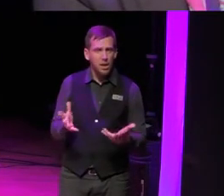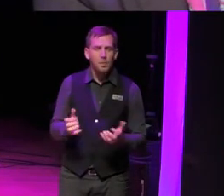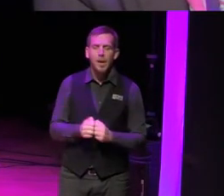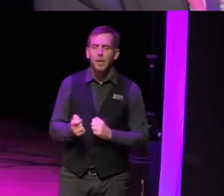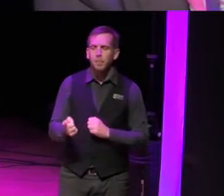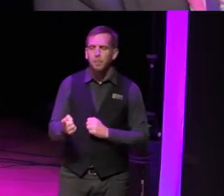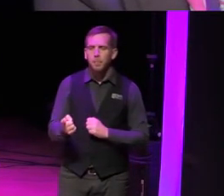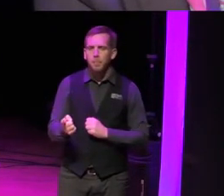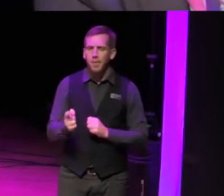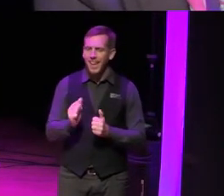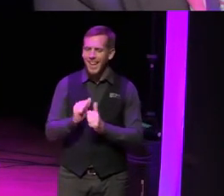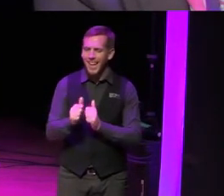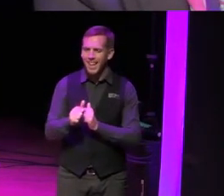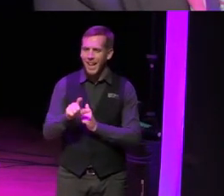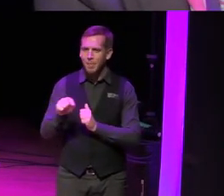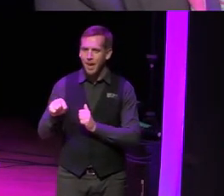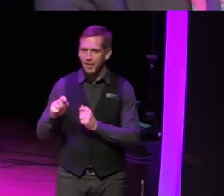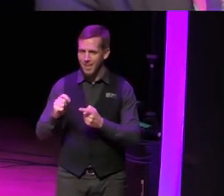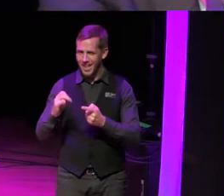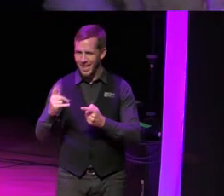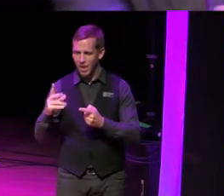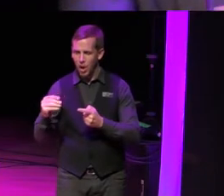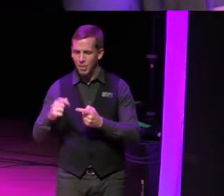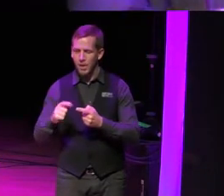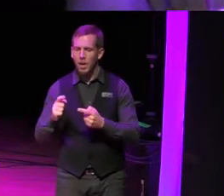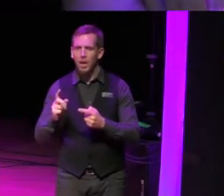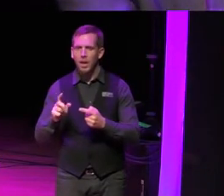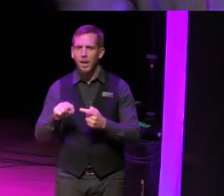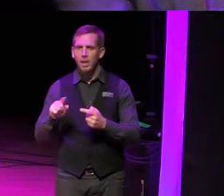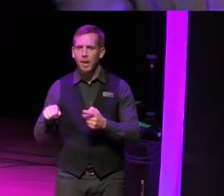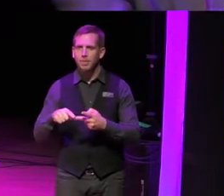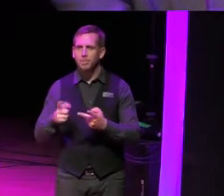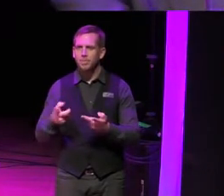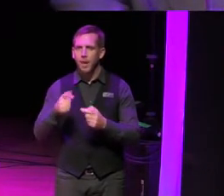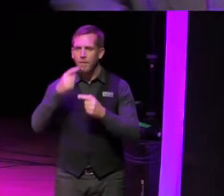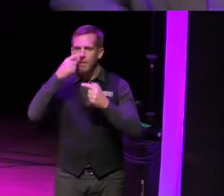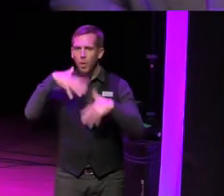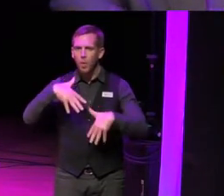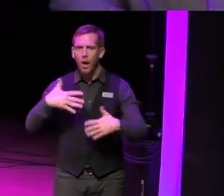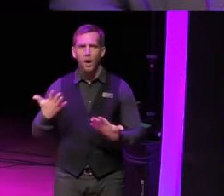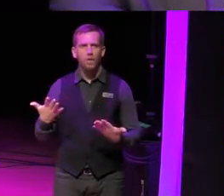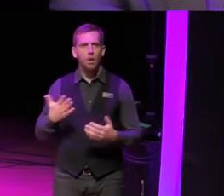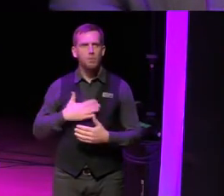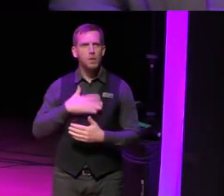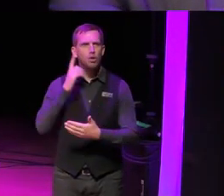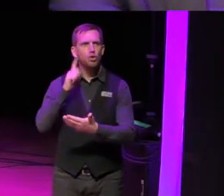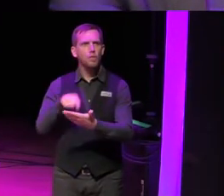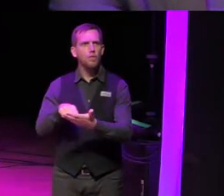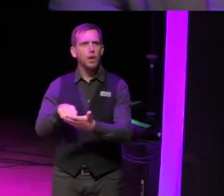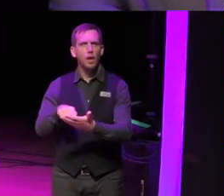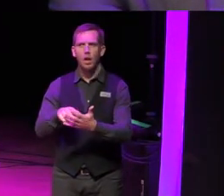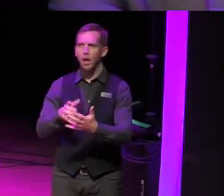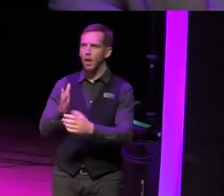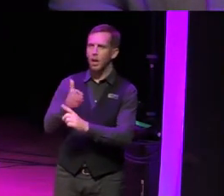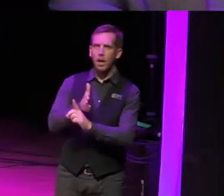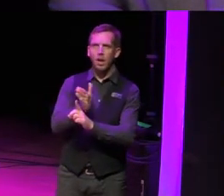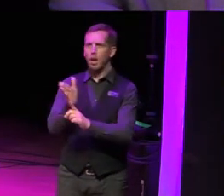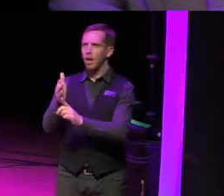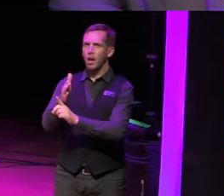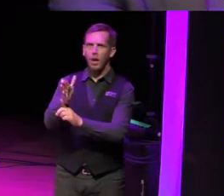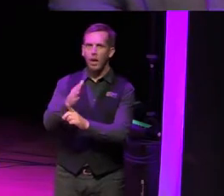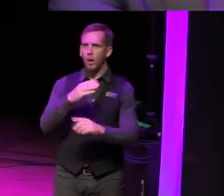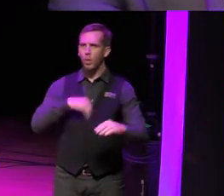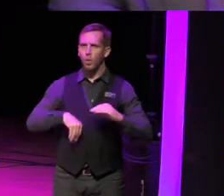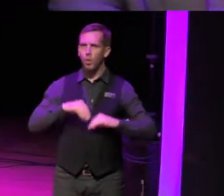from ethics, they lose a sense of purpose. Corruption takes over because your colleagues can't even call you to